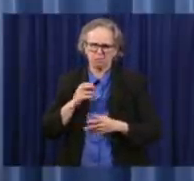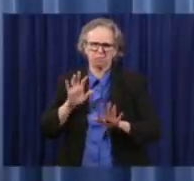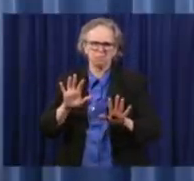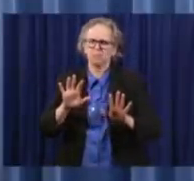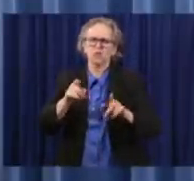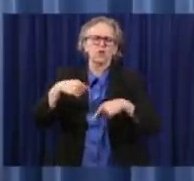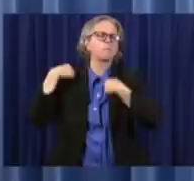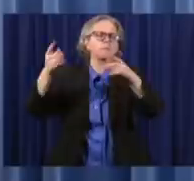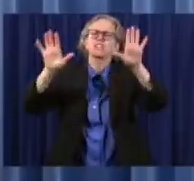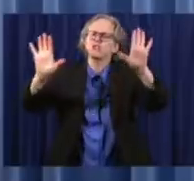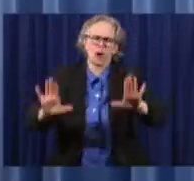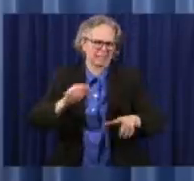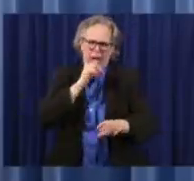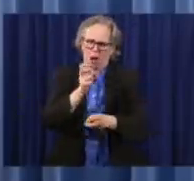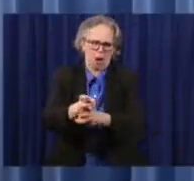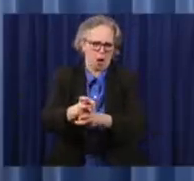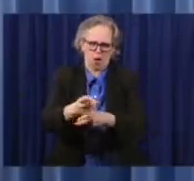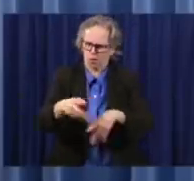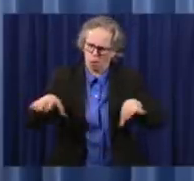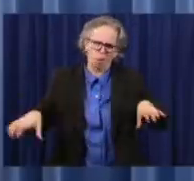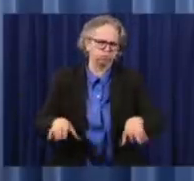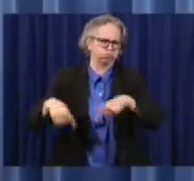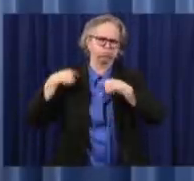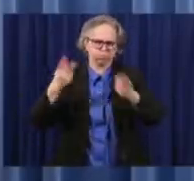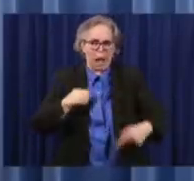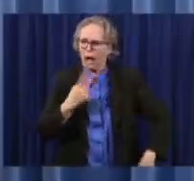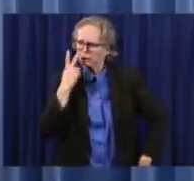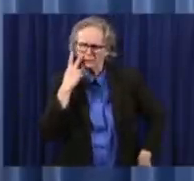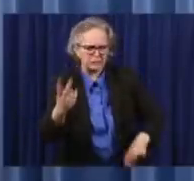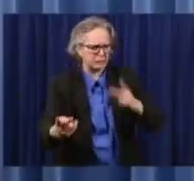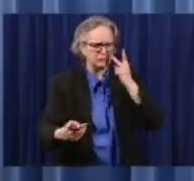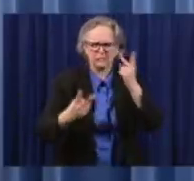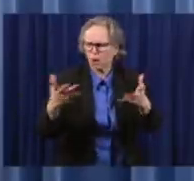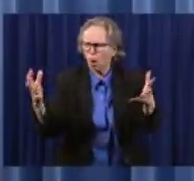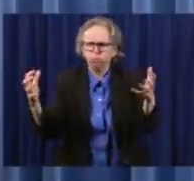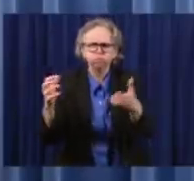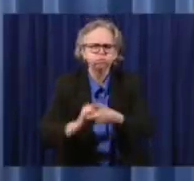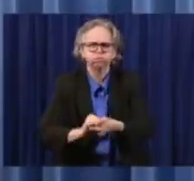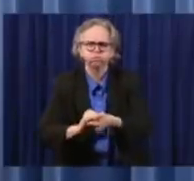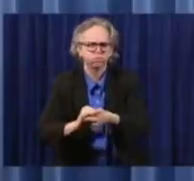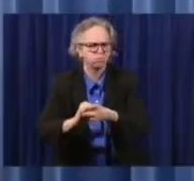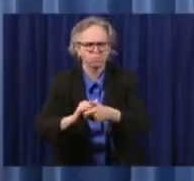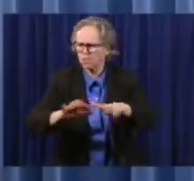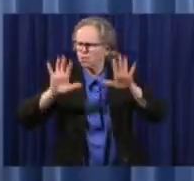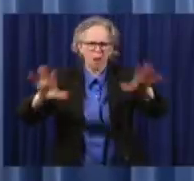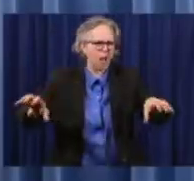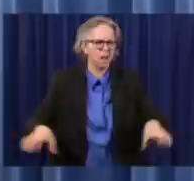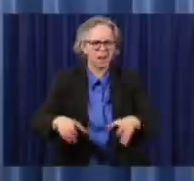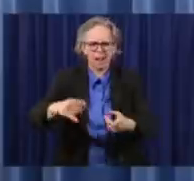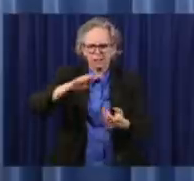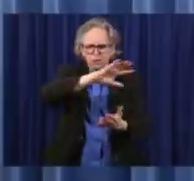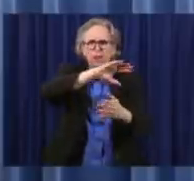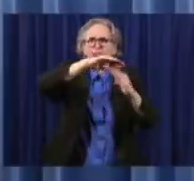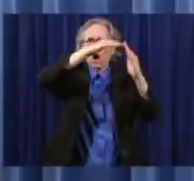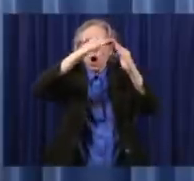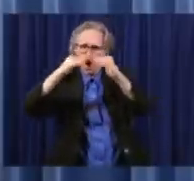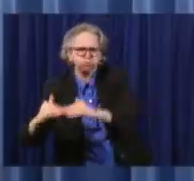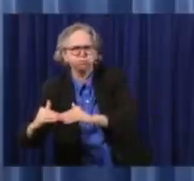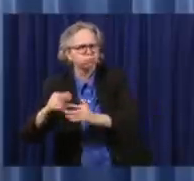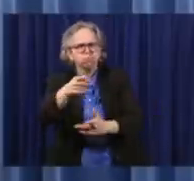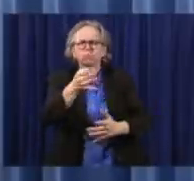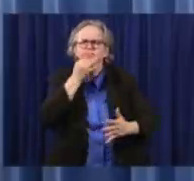in coming together, amazing job in, as Dr. Acton says, flattening the curve, staying home,